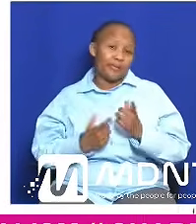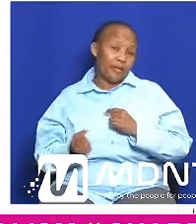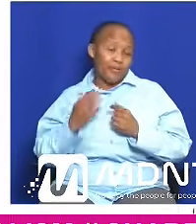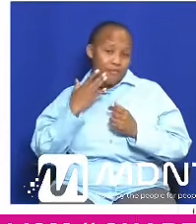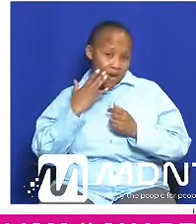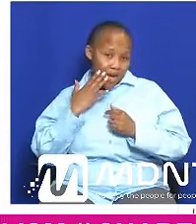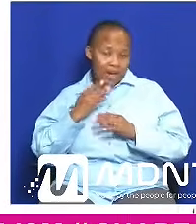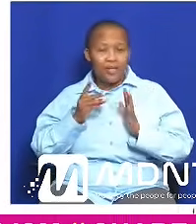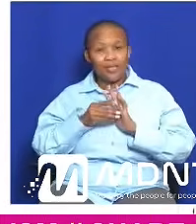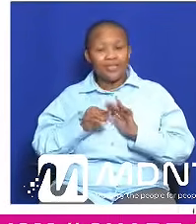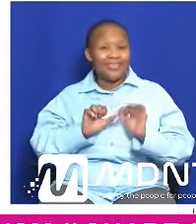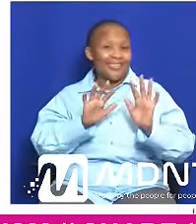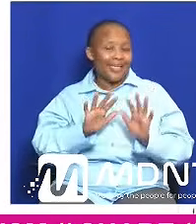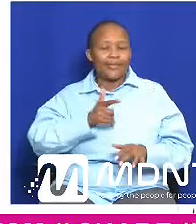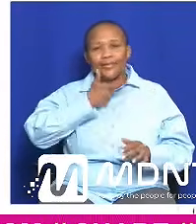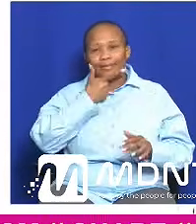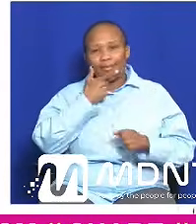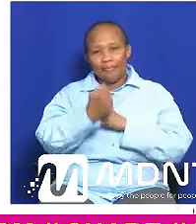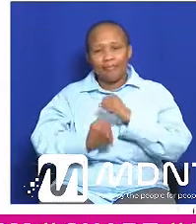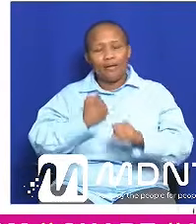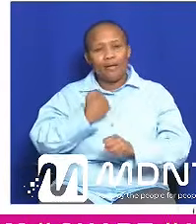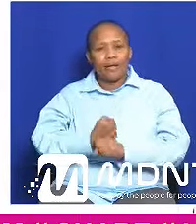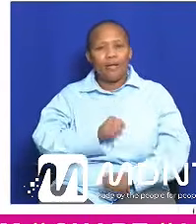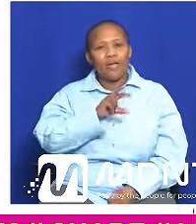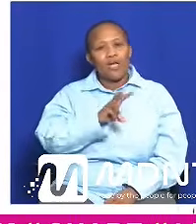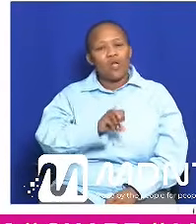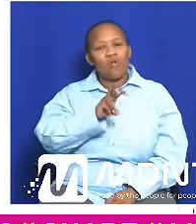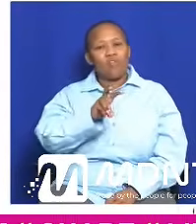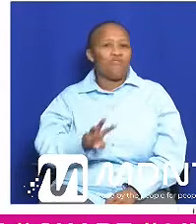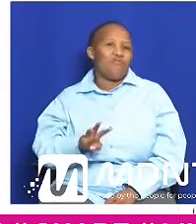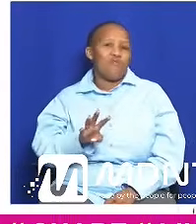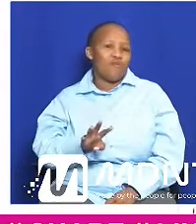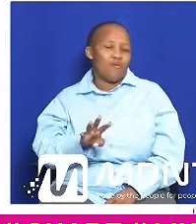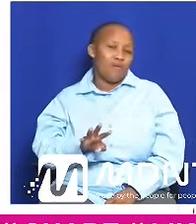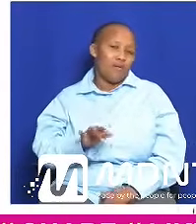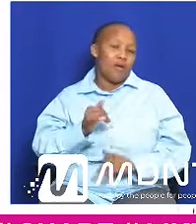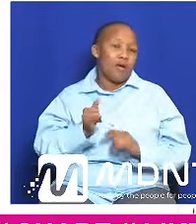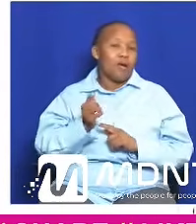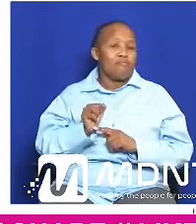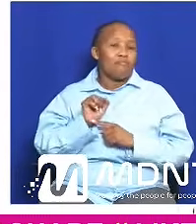December 2024, and it appears to be for R1 million,